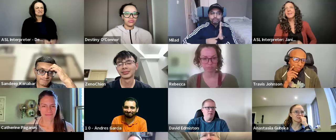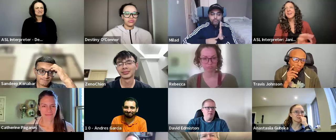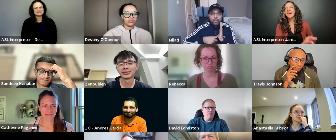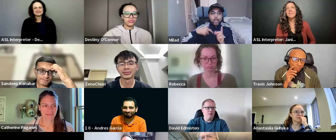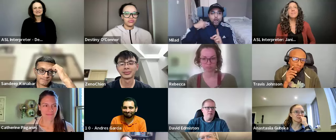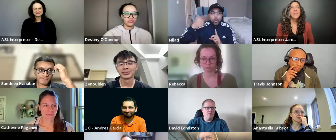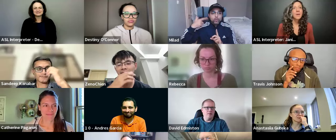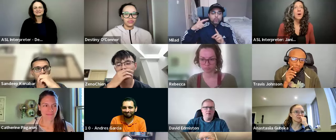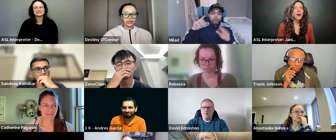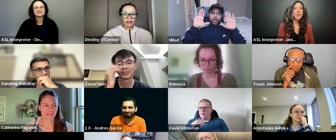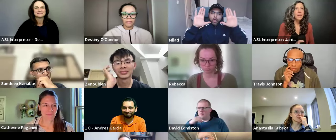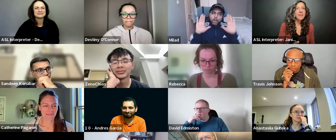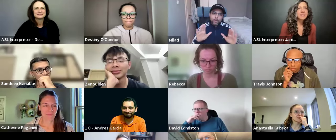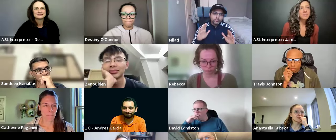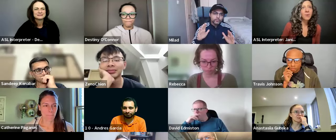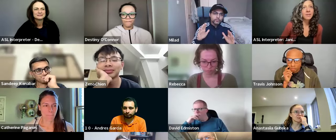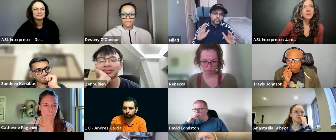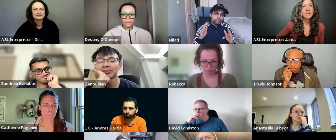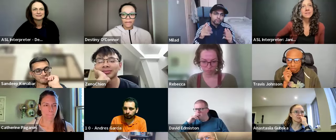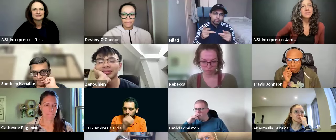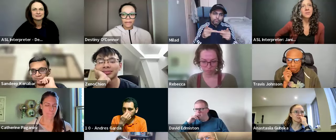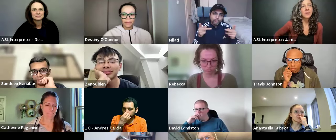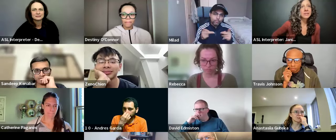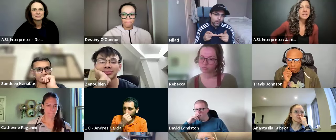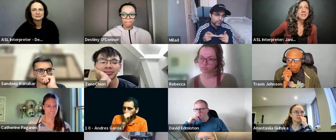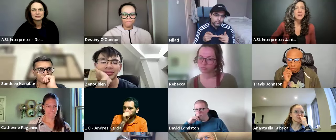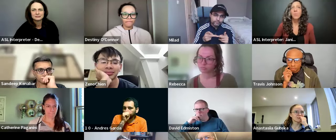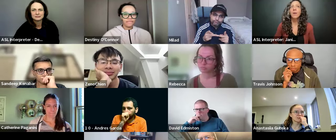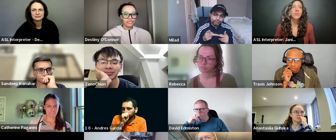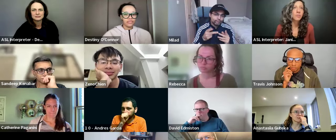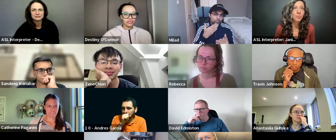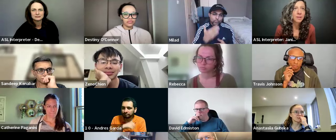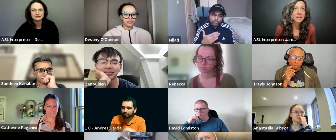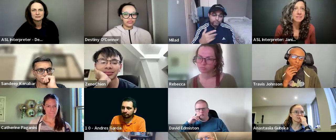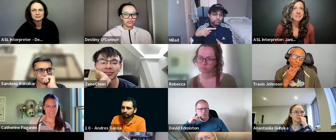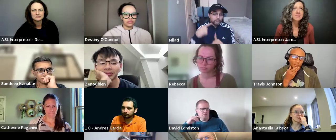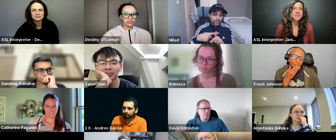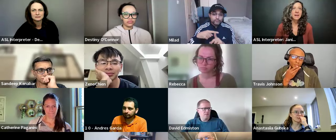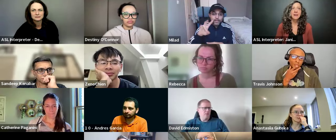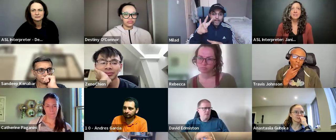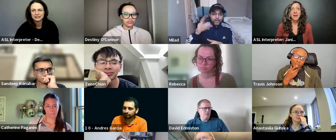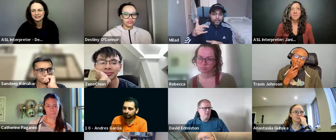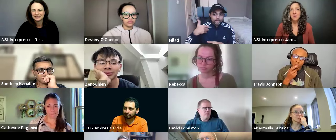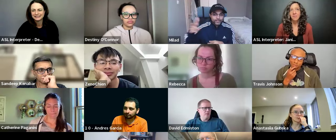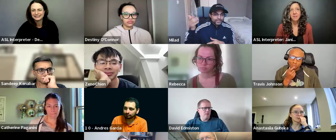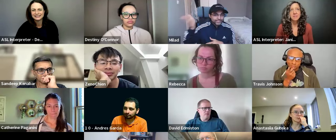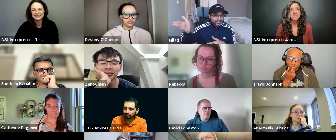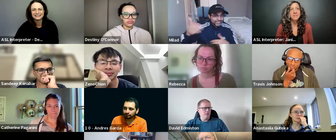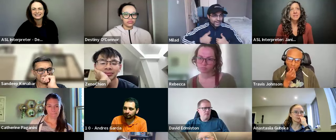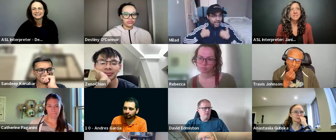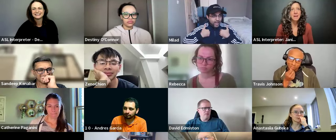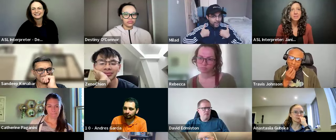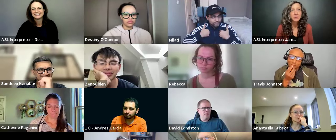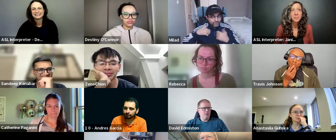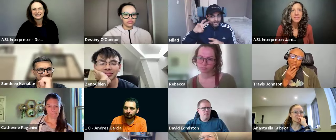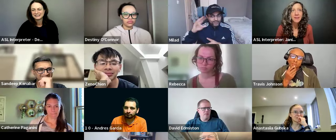This is Milad. What I think is important is, London is a wonderful place to have this conference.